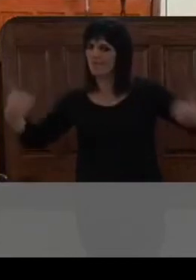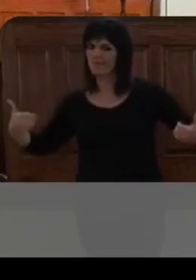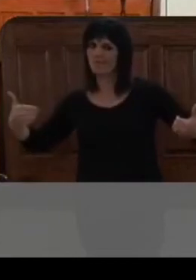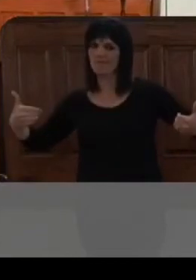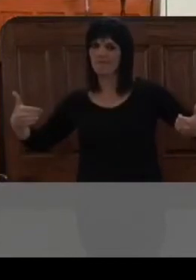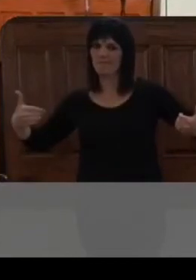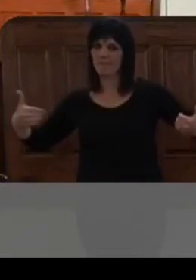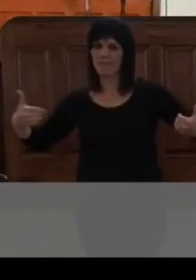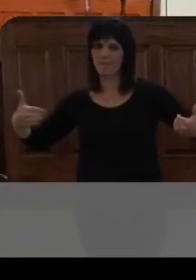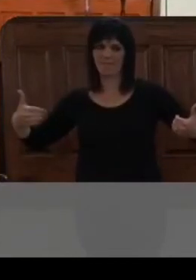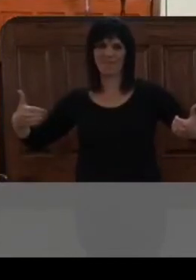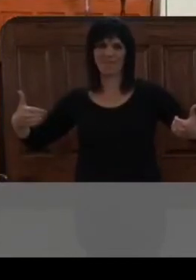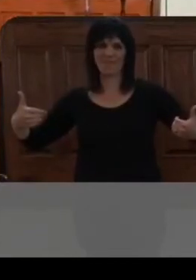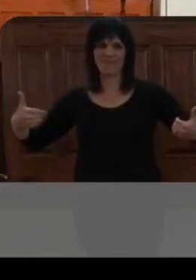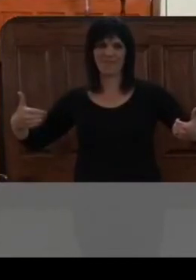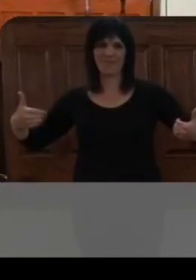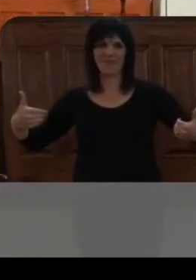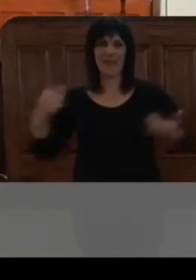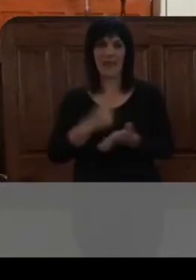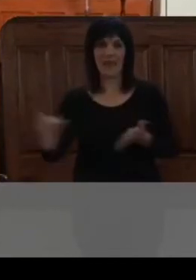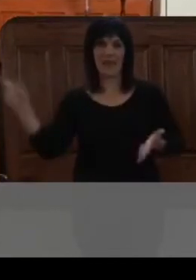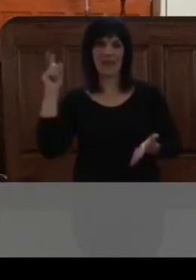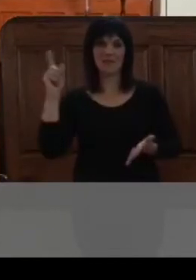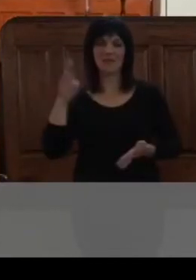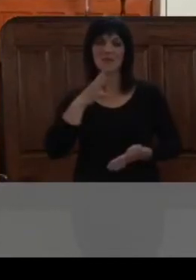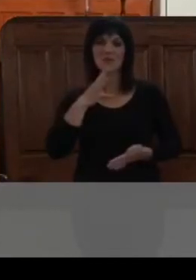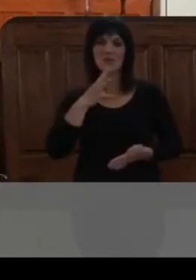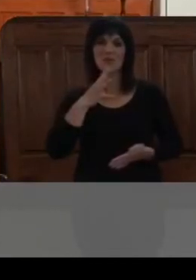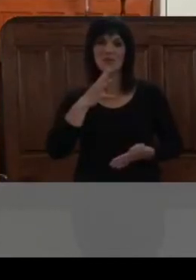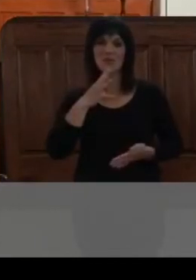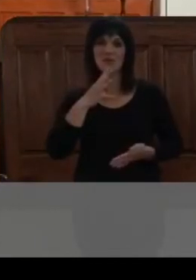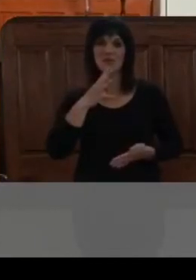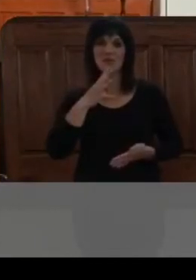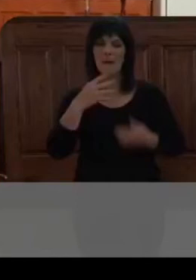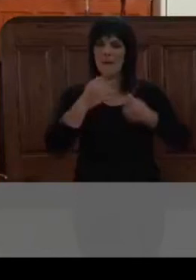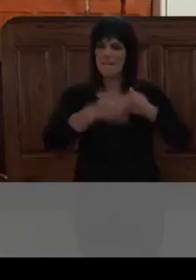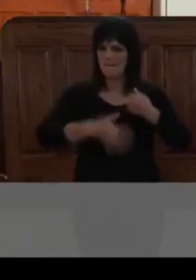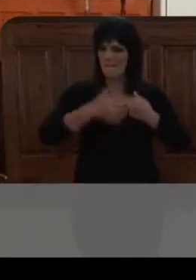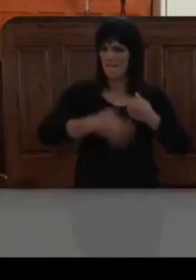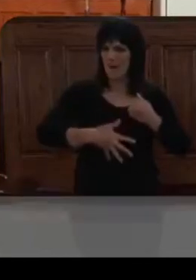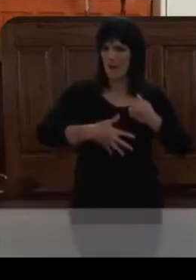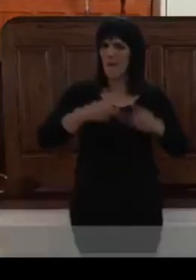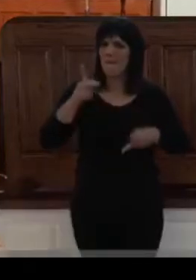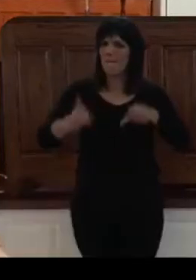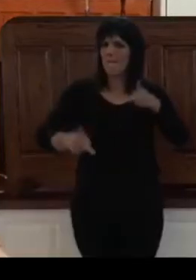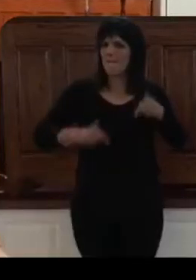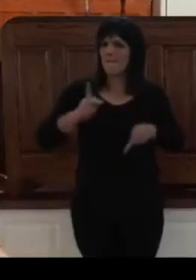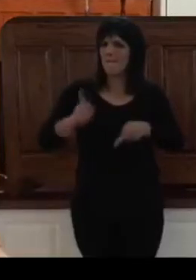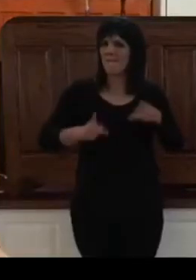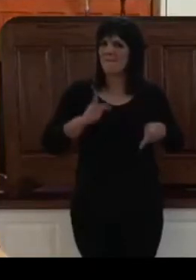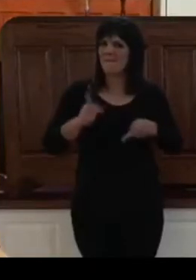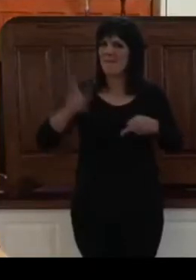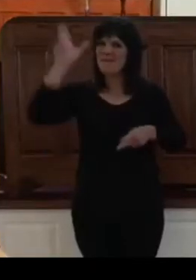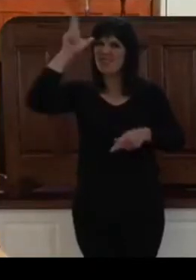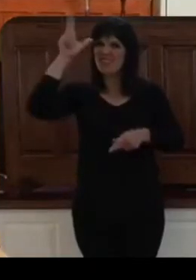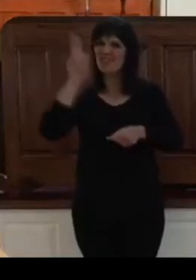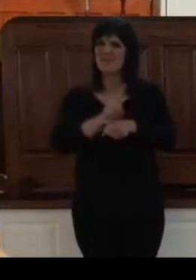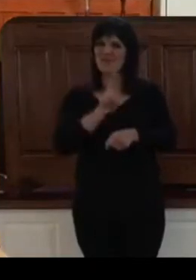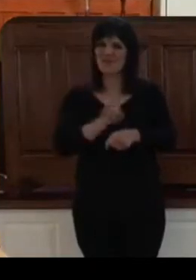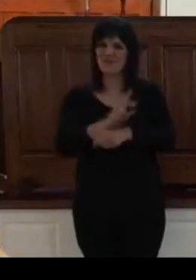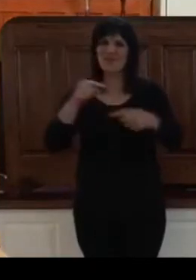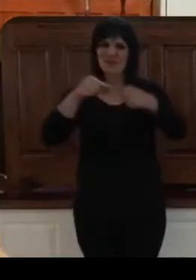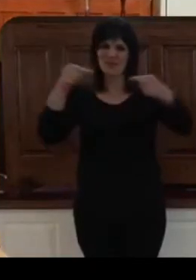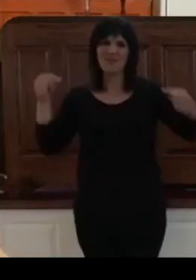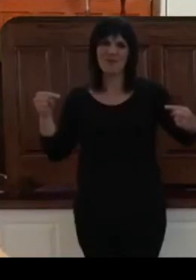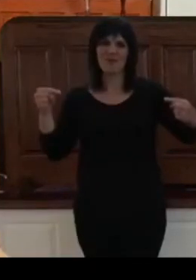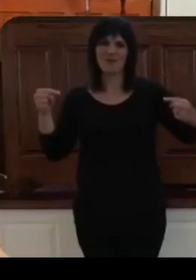us apart. As we discussed last week, we have flesh and blood, people who Satan uses to oppose us very clearly. Those